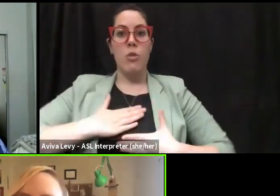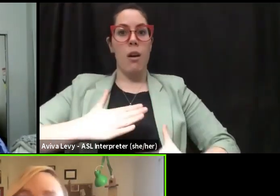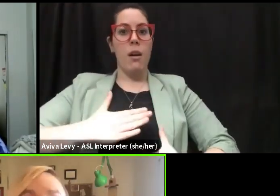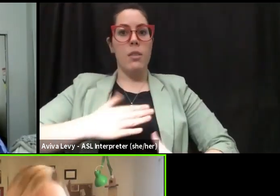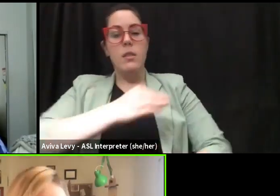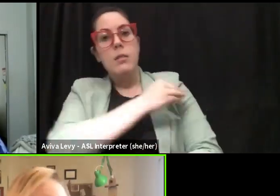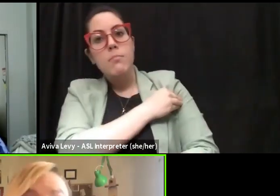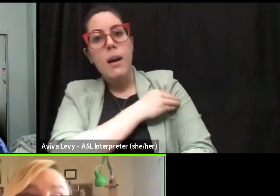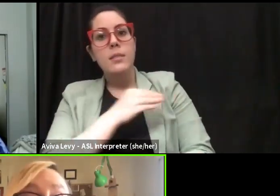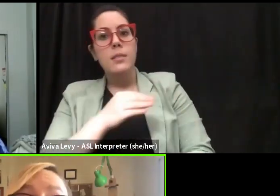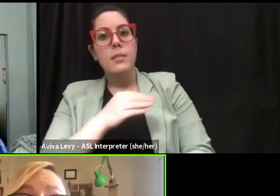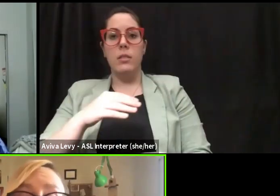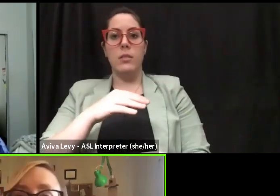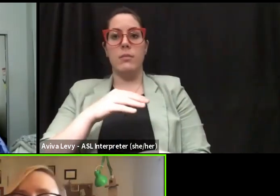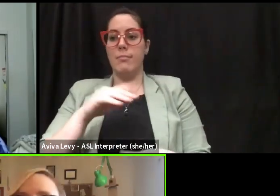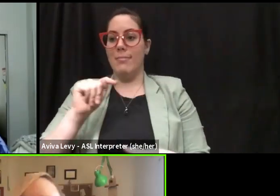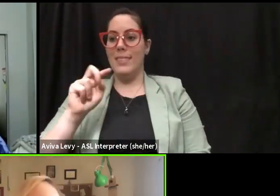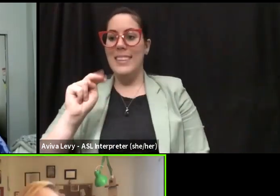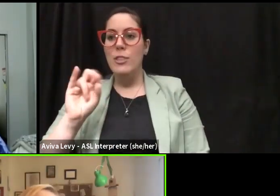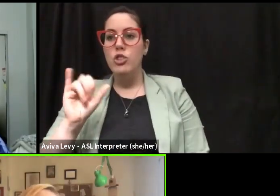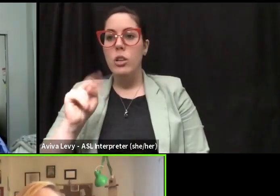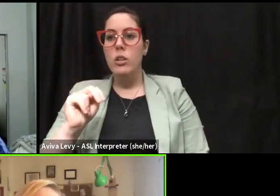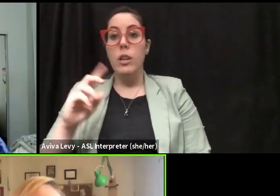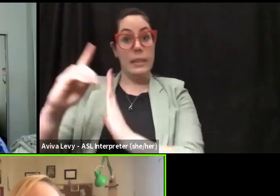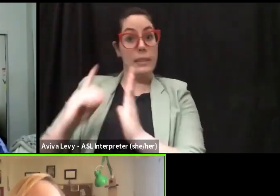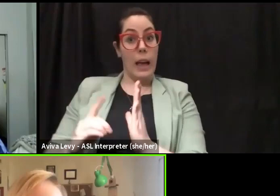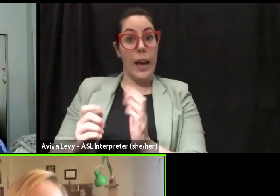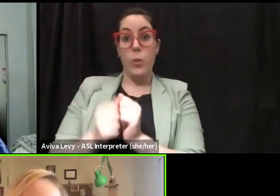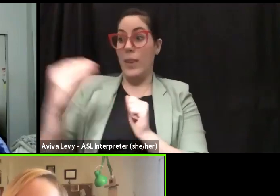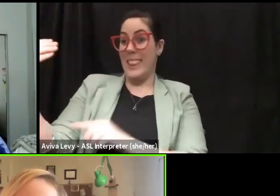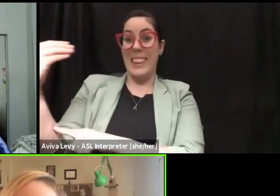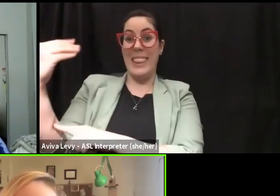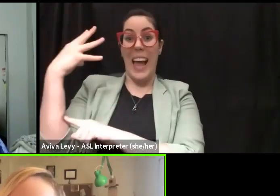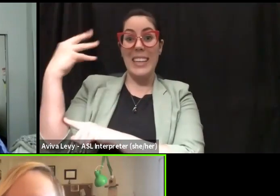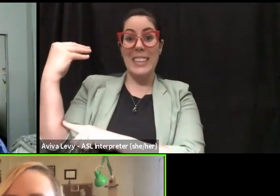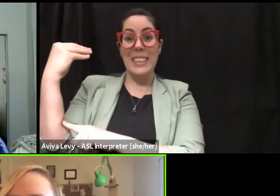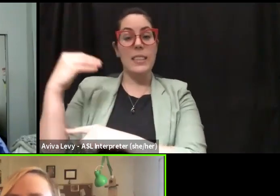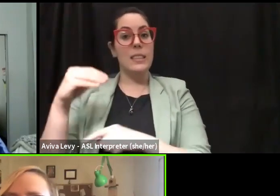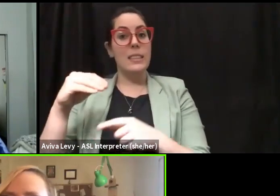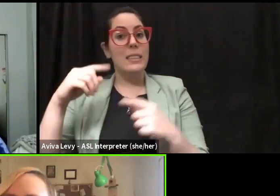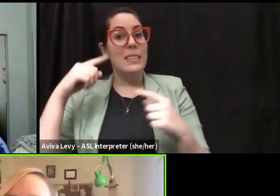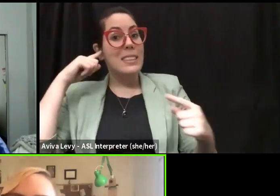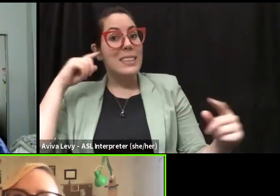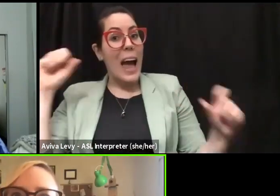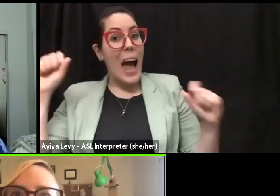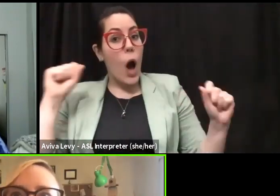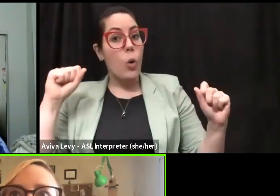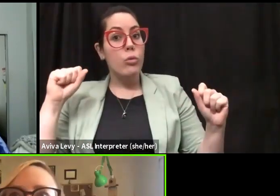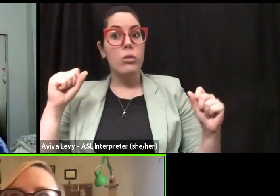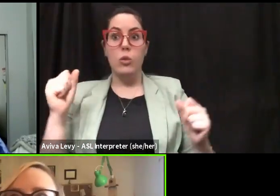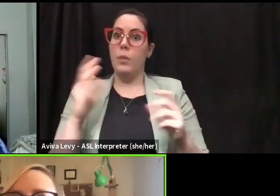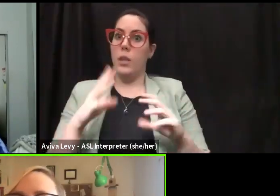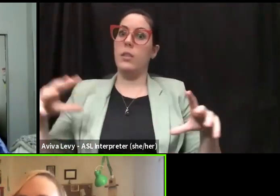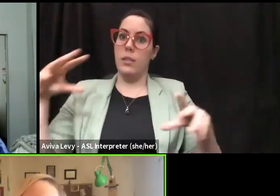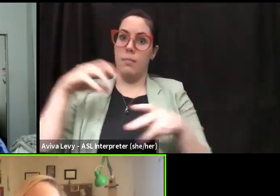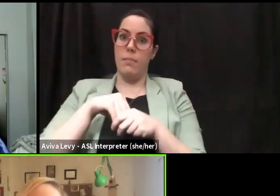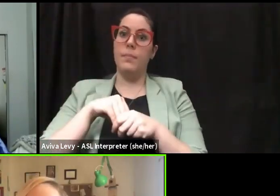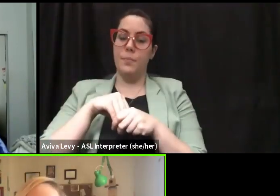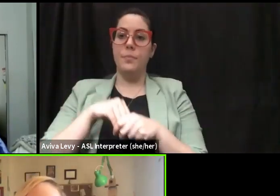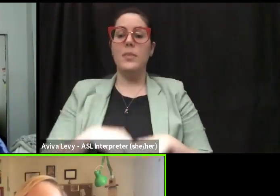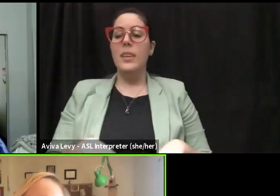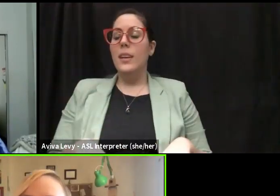tension, design. Design can be incredible with light and sound, I think is gonna be a big part of that. Even in the before